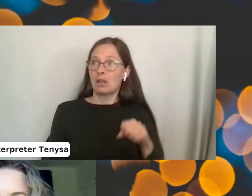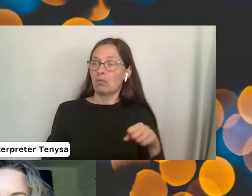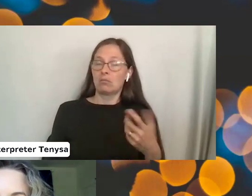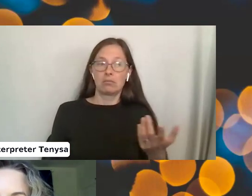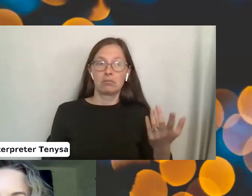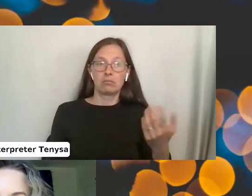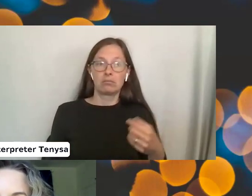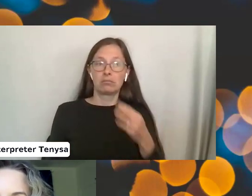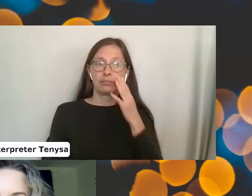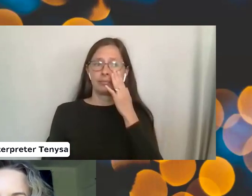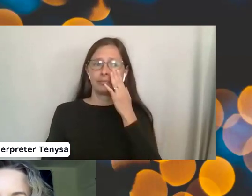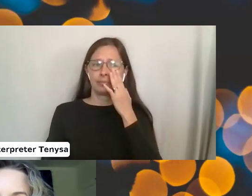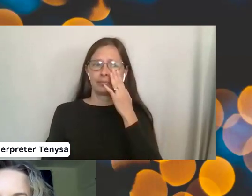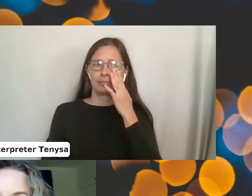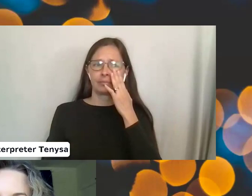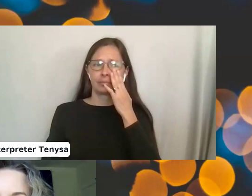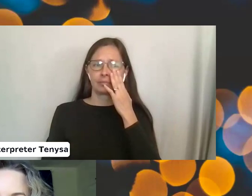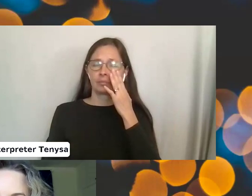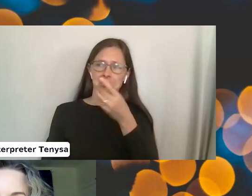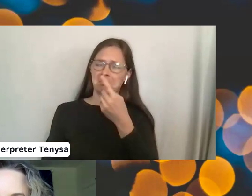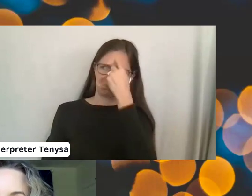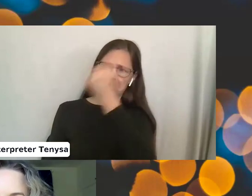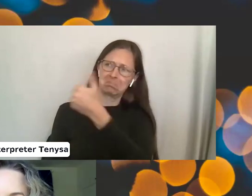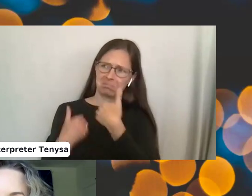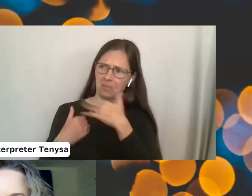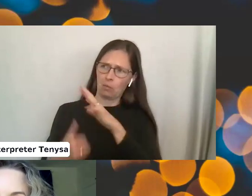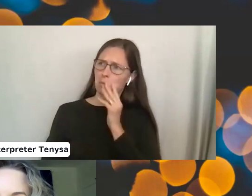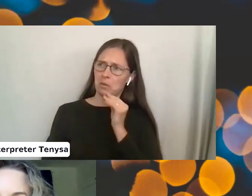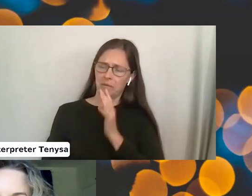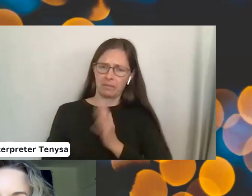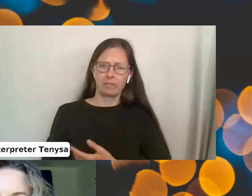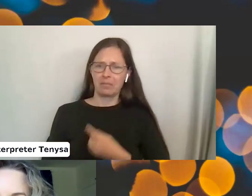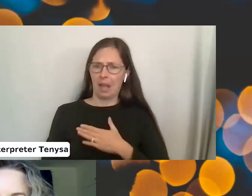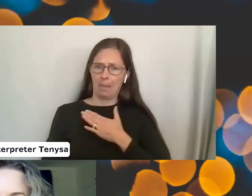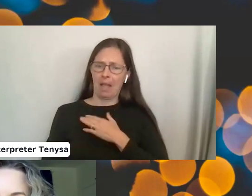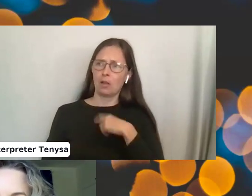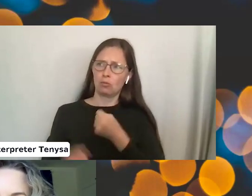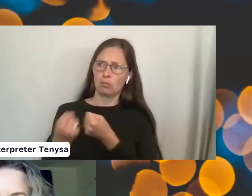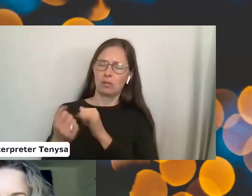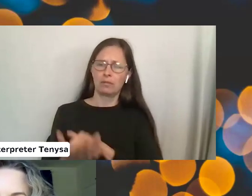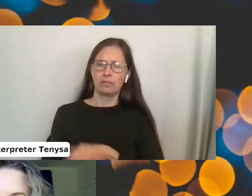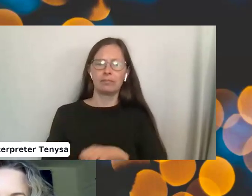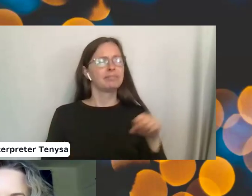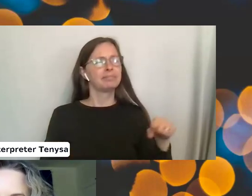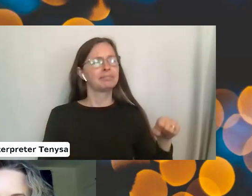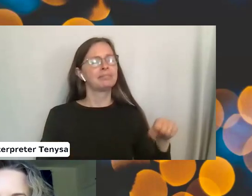well, you go right ahead and have your experience then. Glad I could facilitate that. Yes.